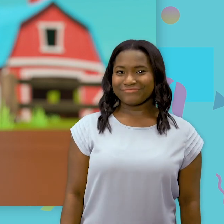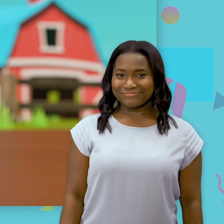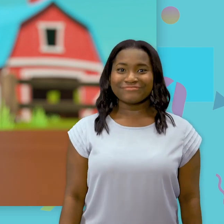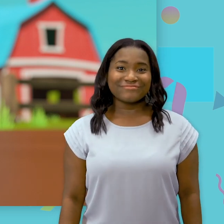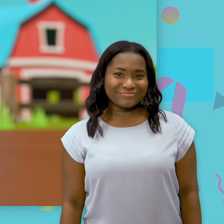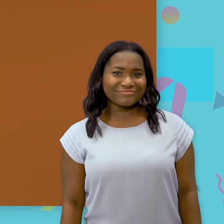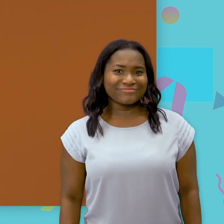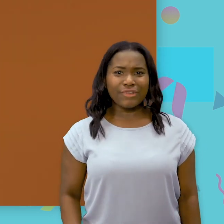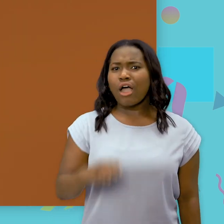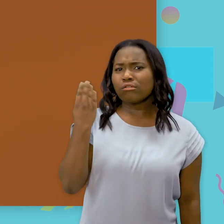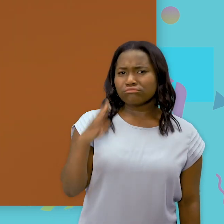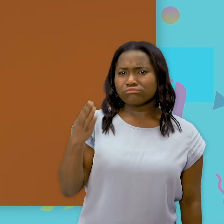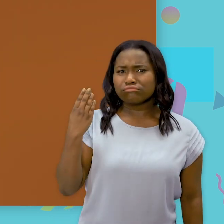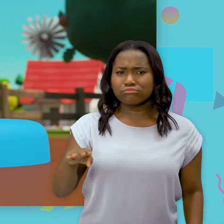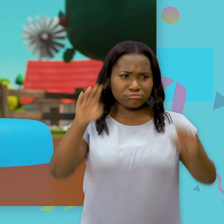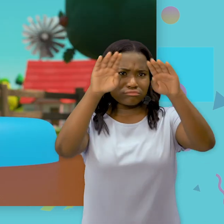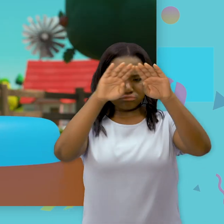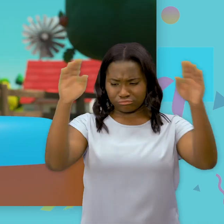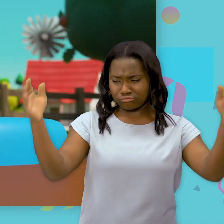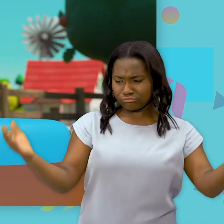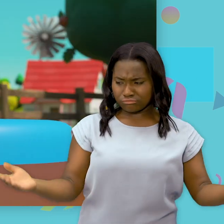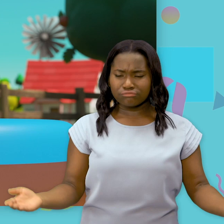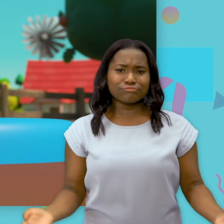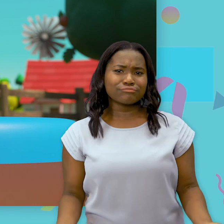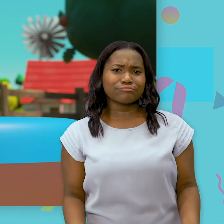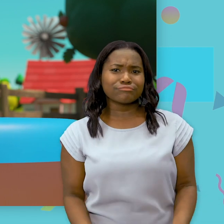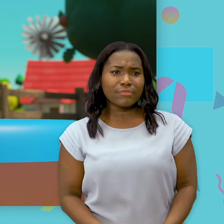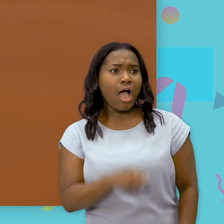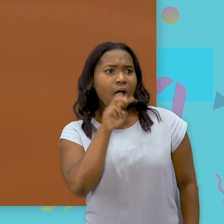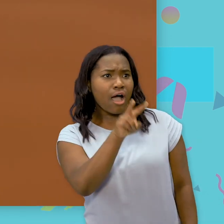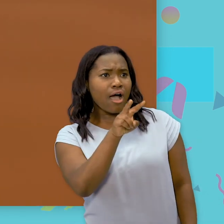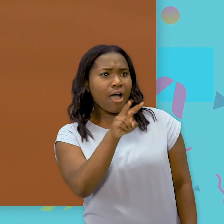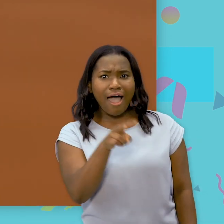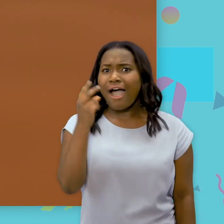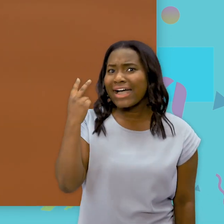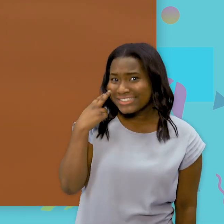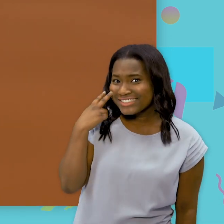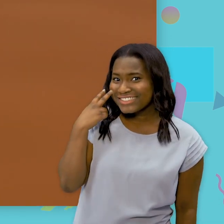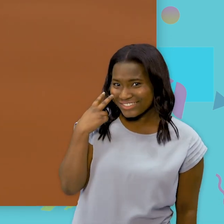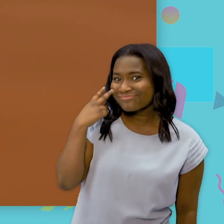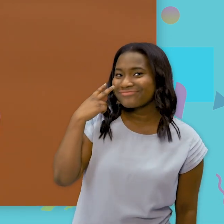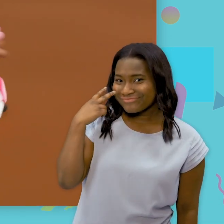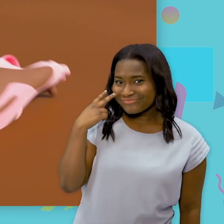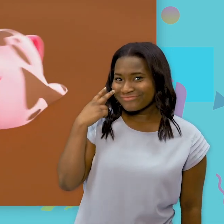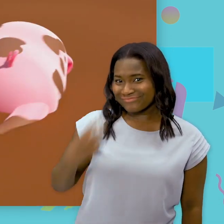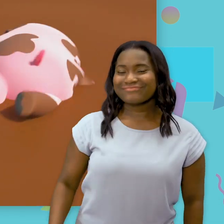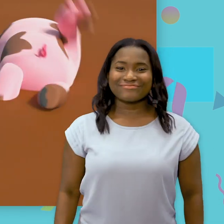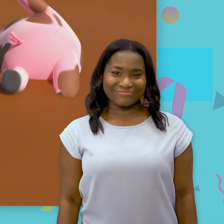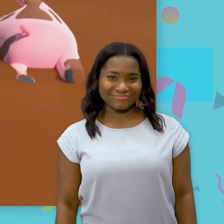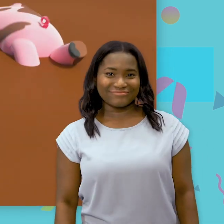Blue circle, blue circle Look and see